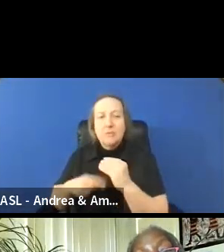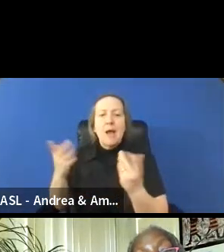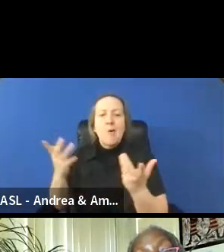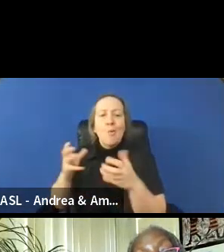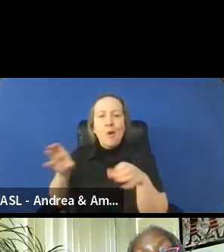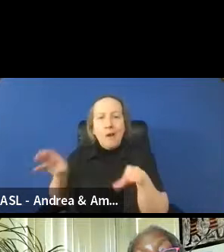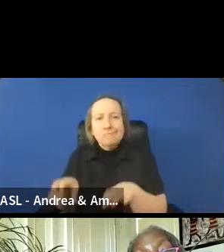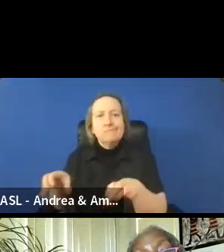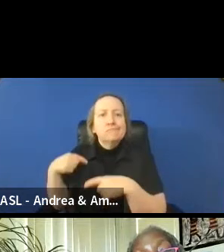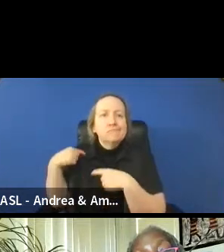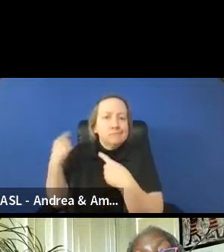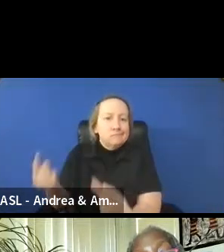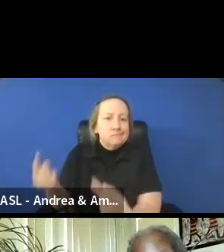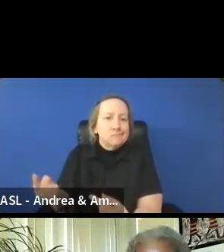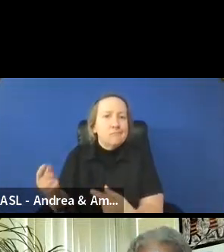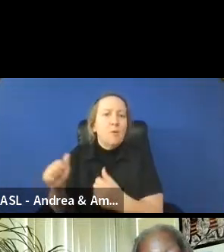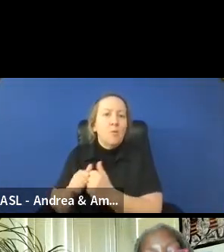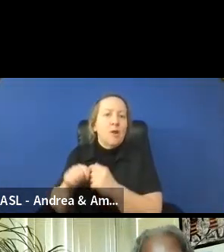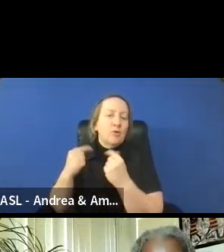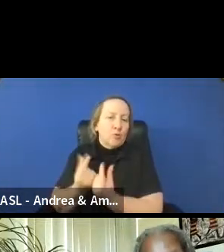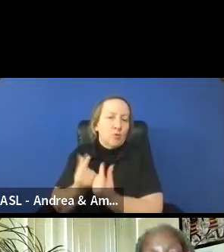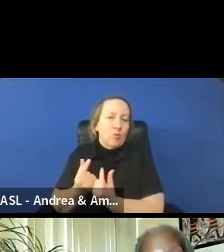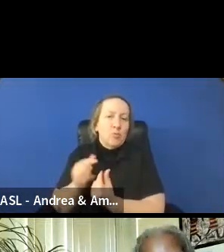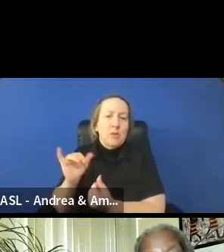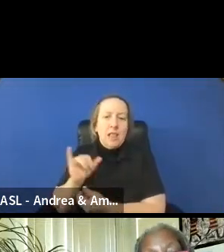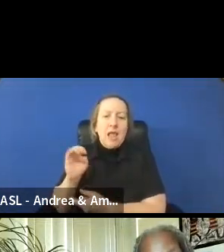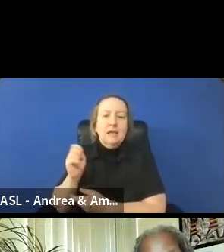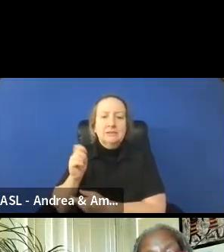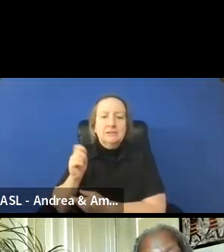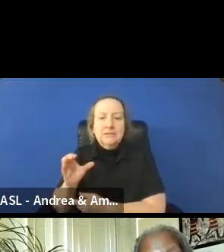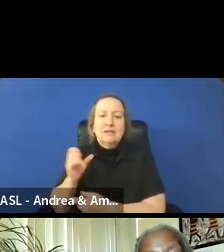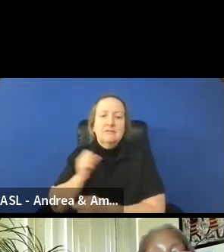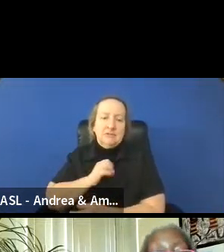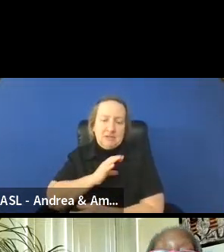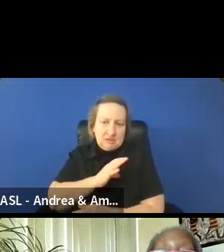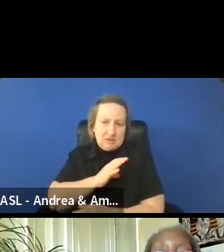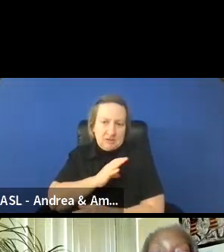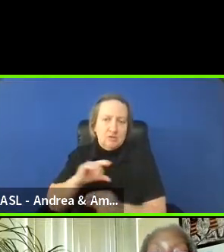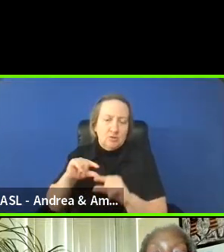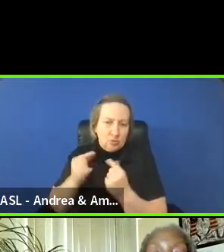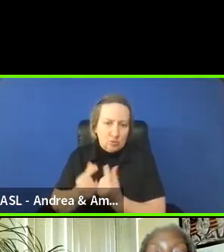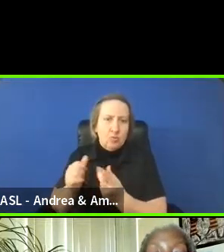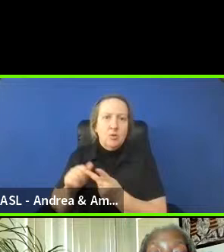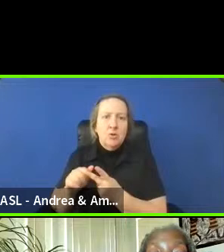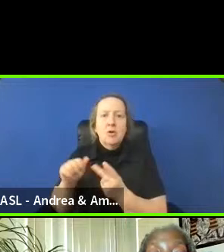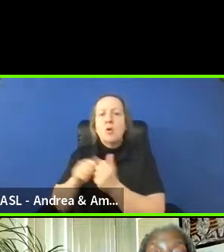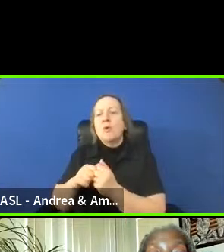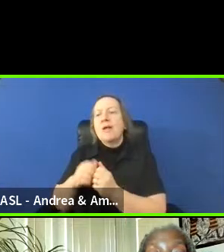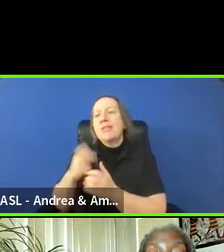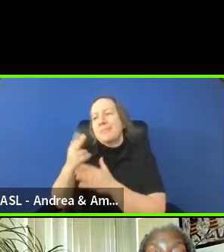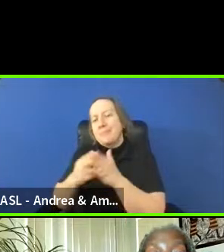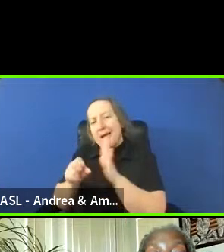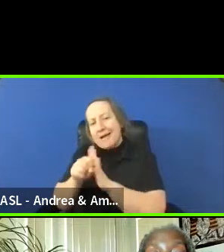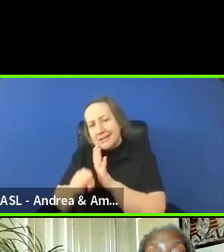activities that we have done with groups like the Executive Steering Group, with Bi-State Ledge.